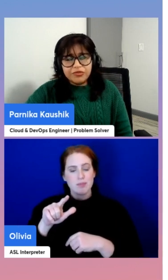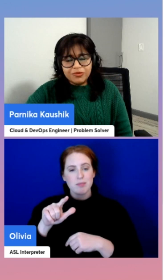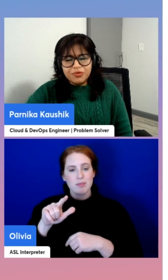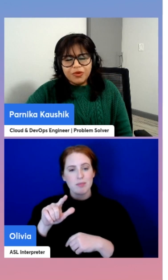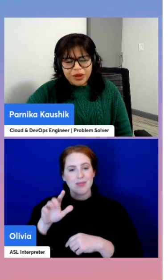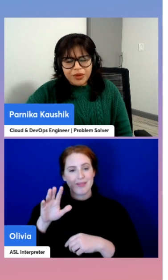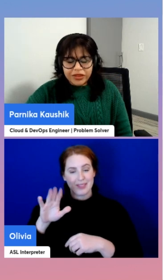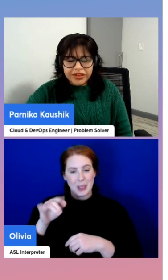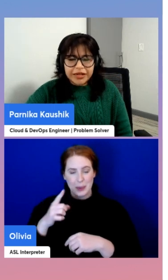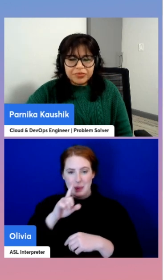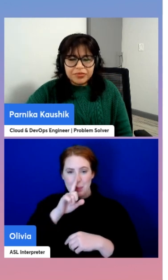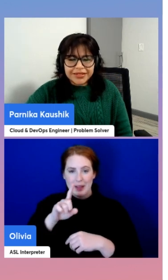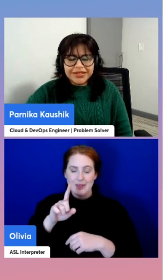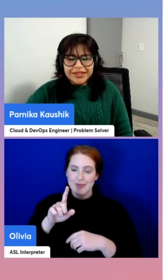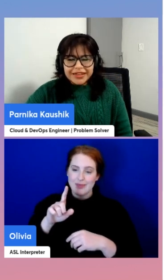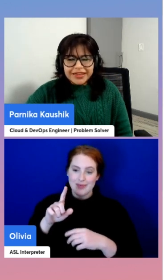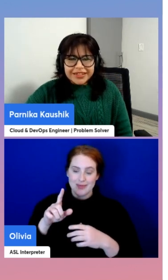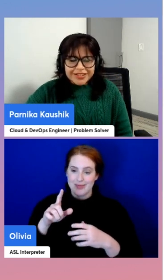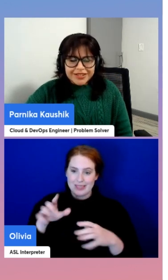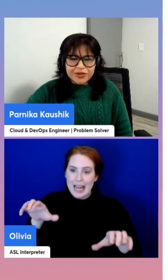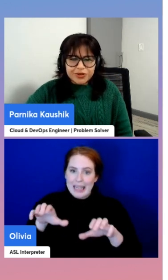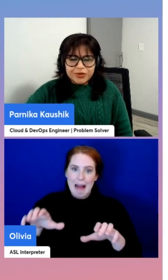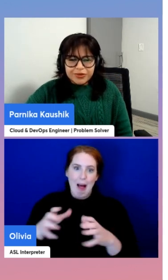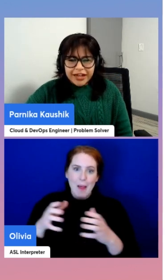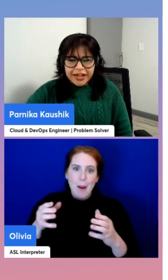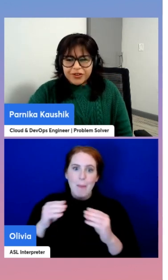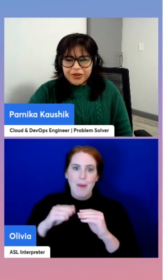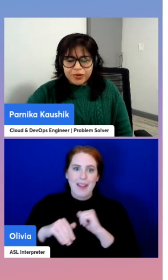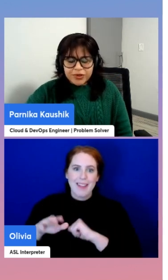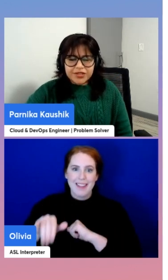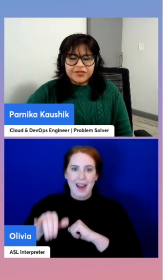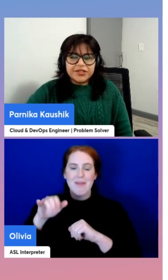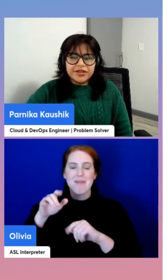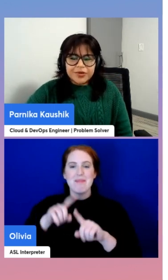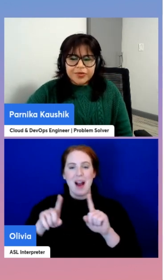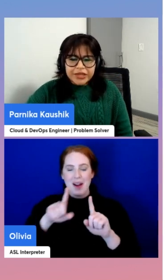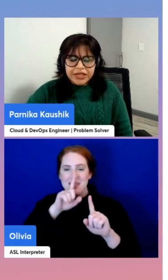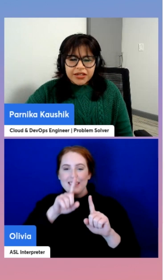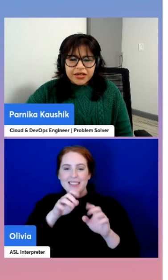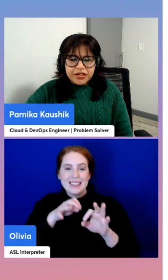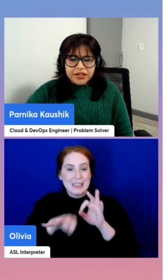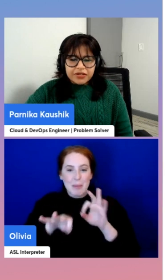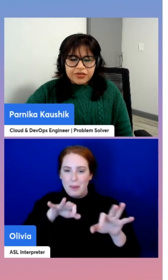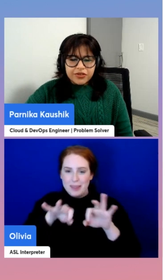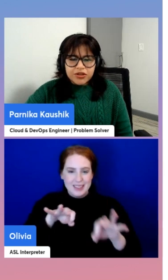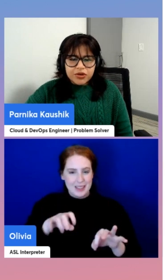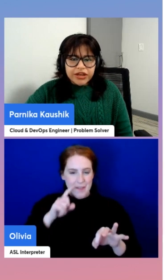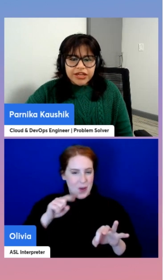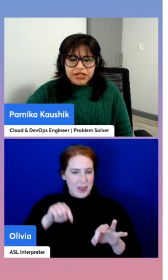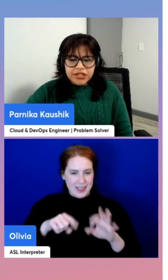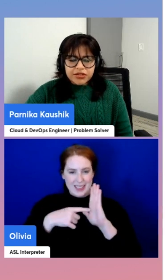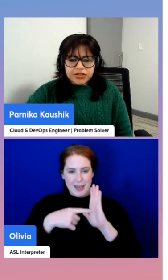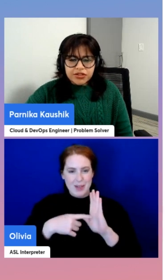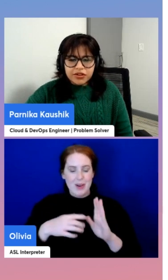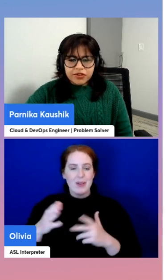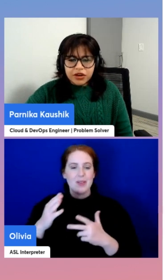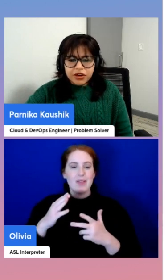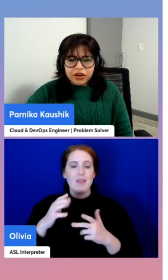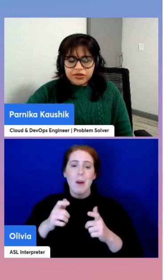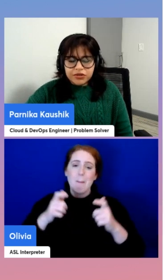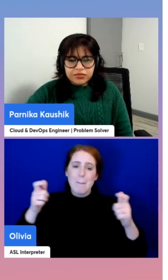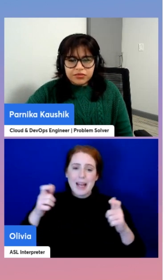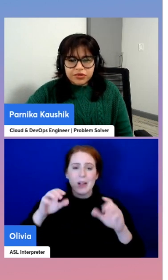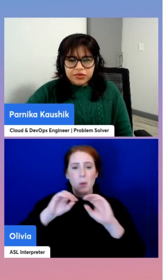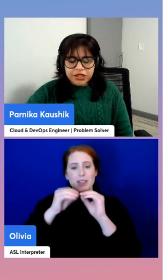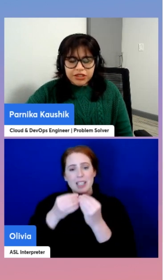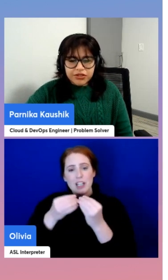It's actually way more than that, but let's stick to that for the purposes of this demo. For large organizations, you have a lot